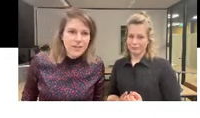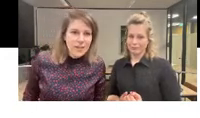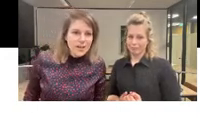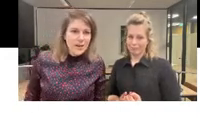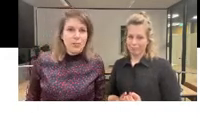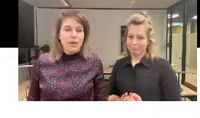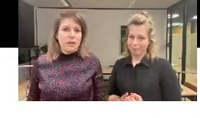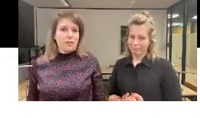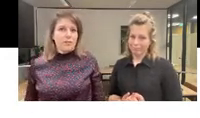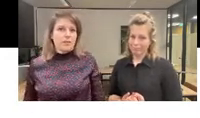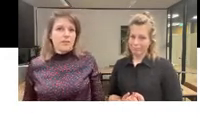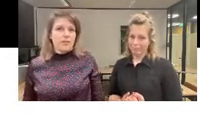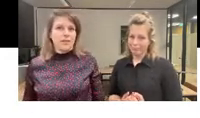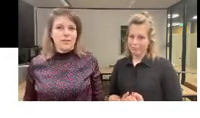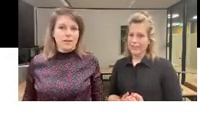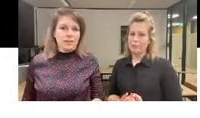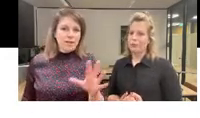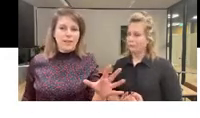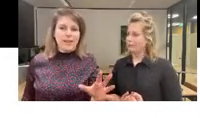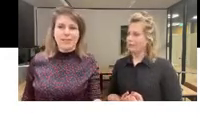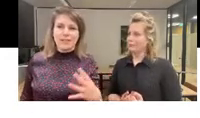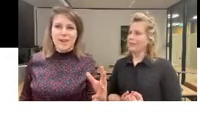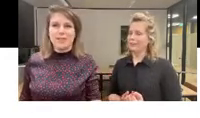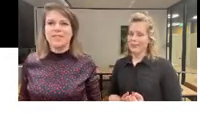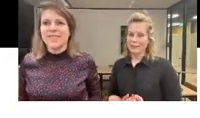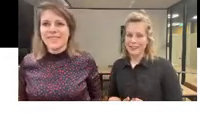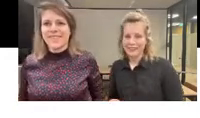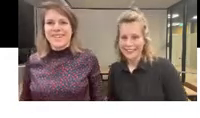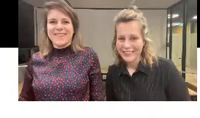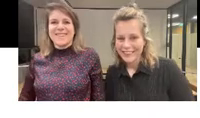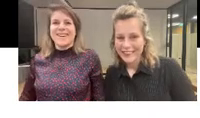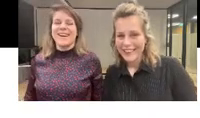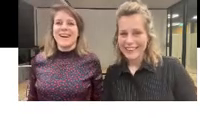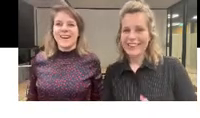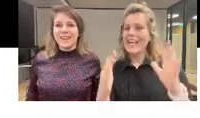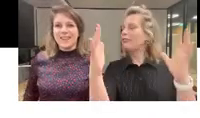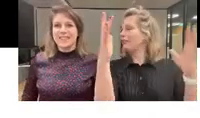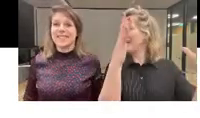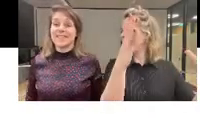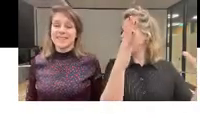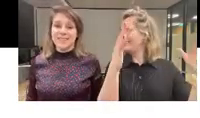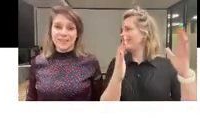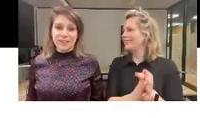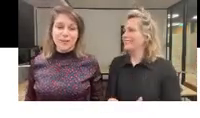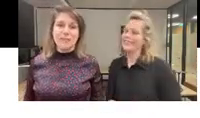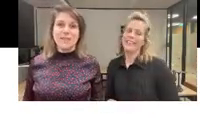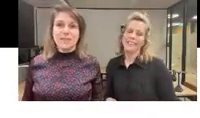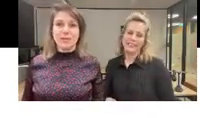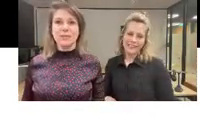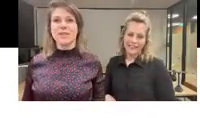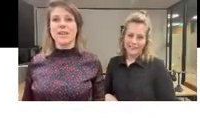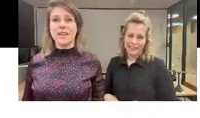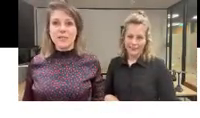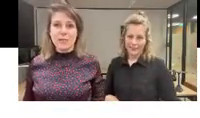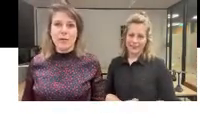the well, how do we call it? On the graphic, on the table. Yeah, the graphic. Yes. On the left side. Yes, the mean